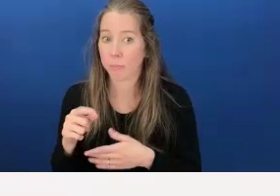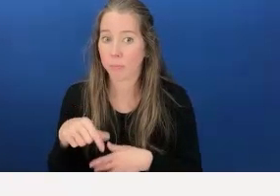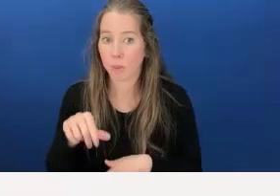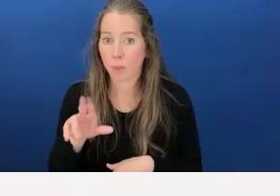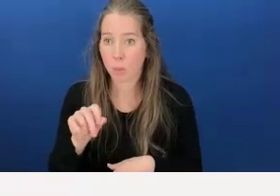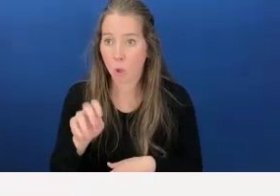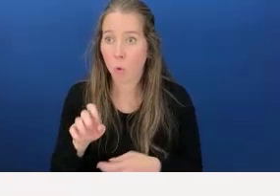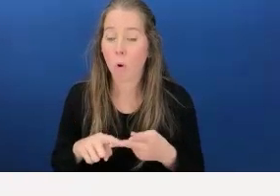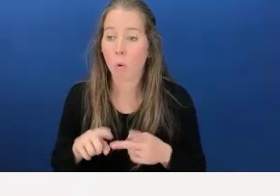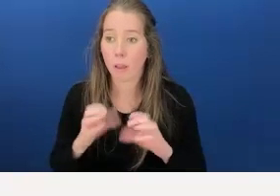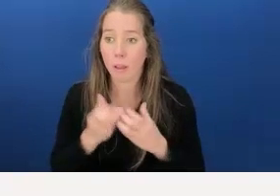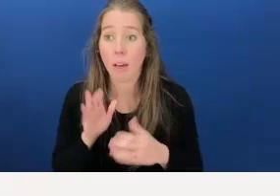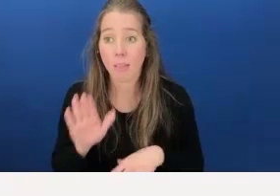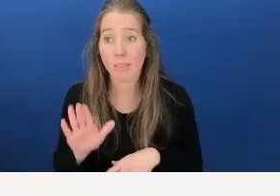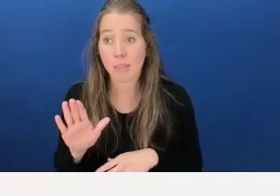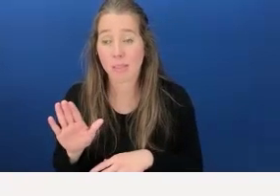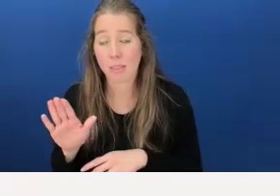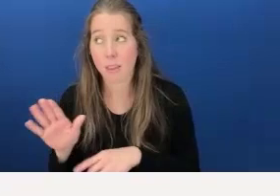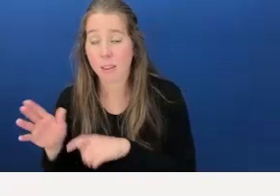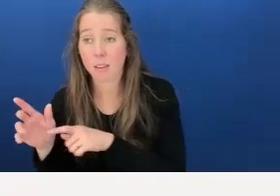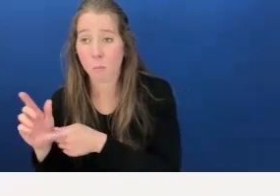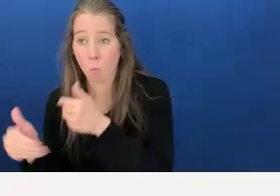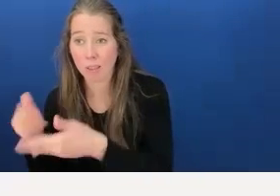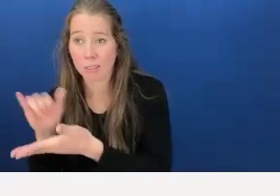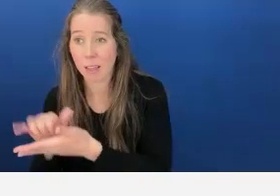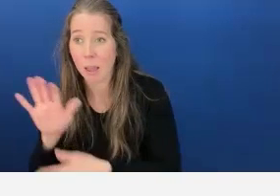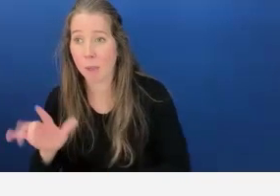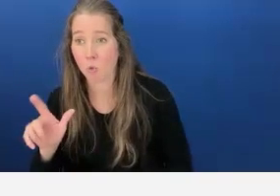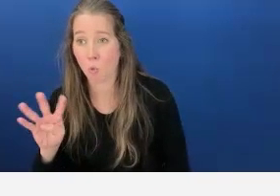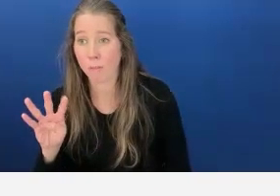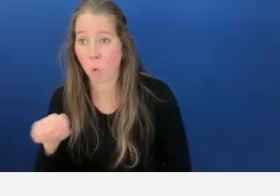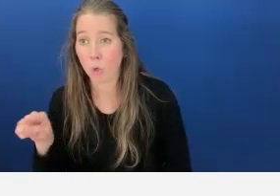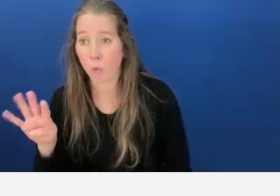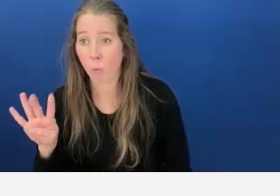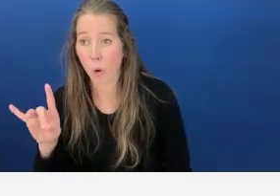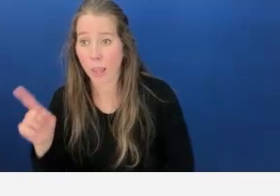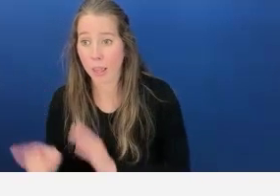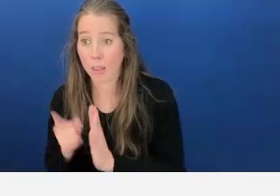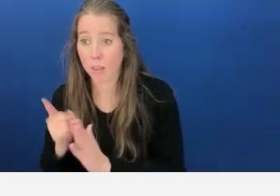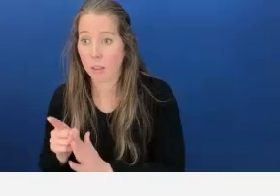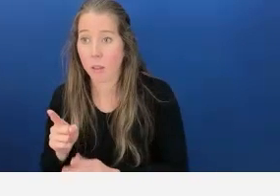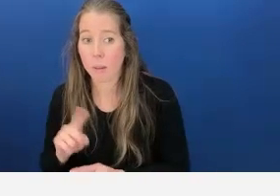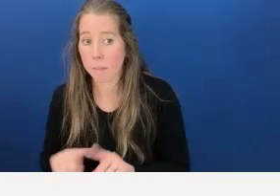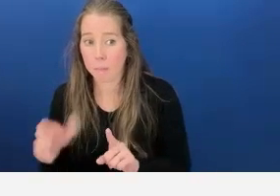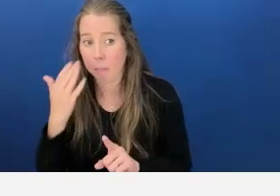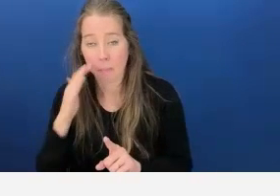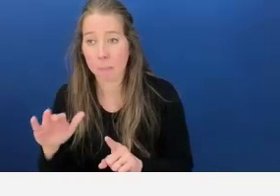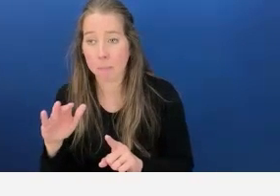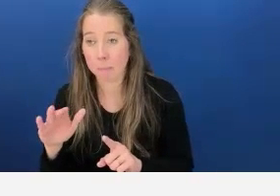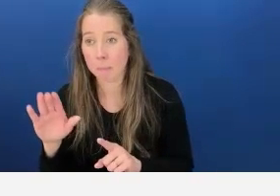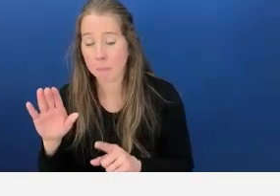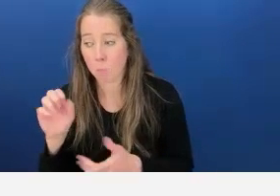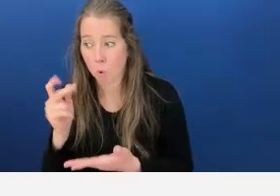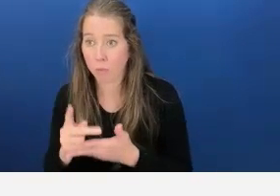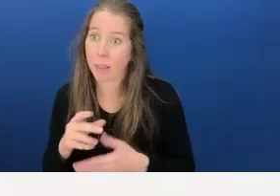their turnaround's about 24 to 48 hours. But what I didn't know is the approval in studio and the approval in the